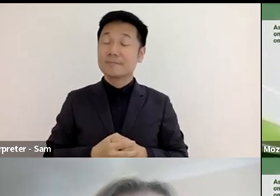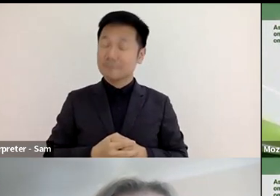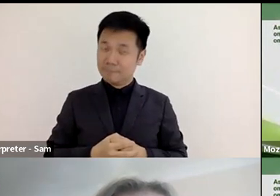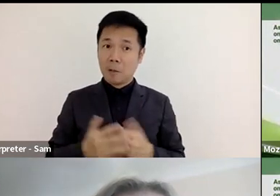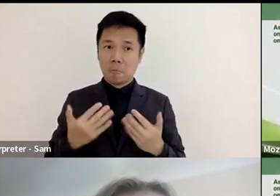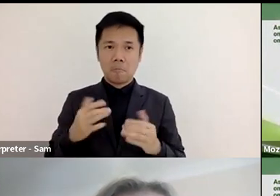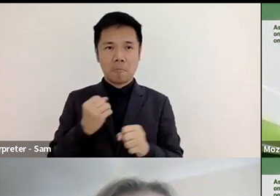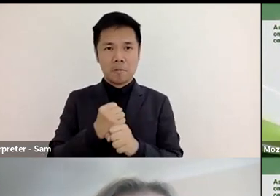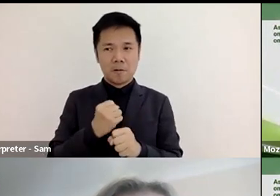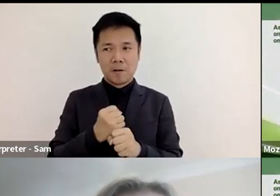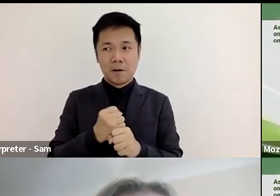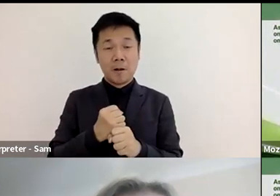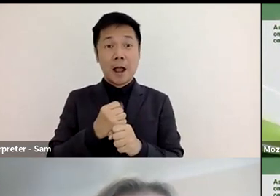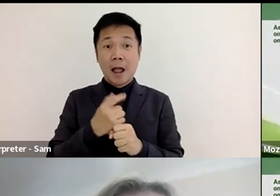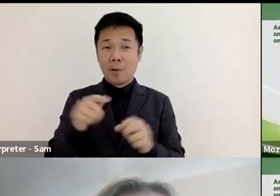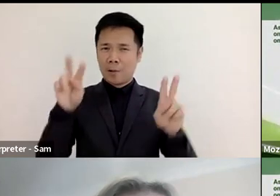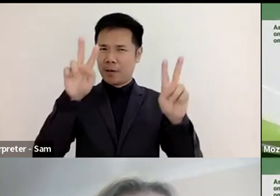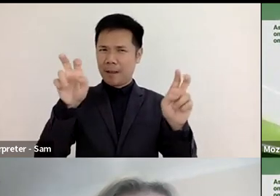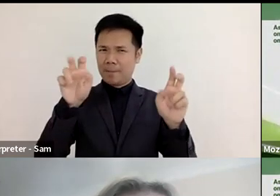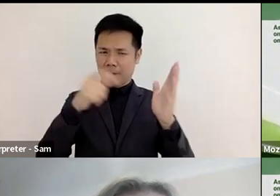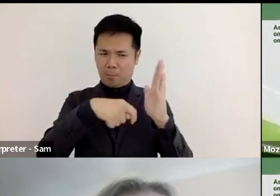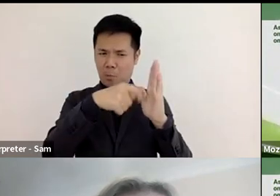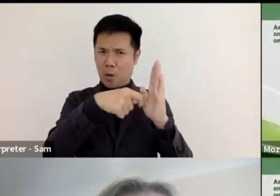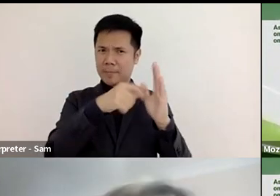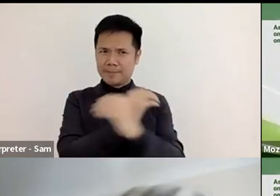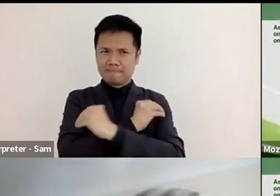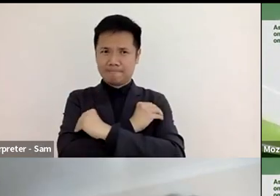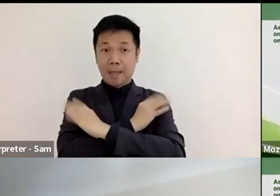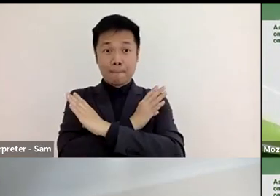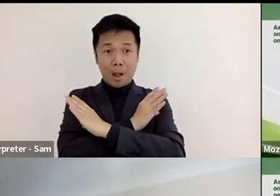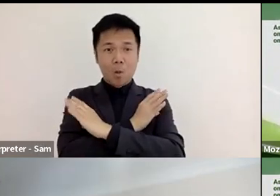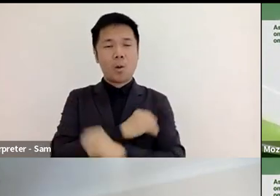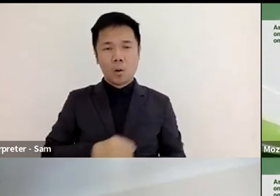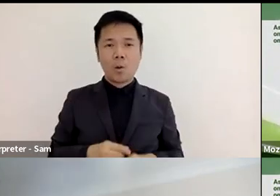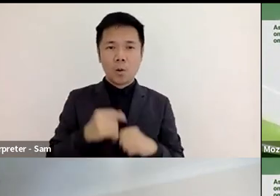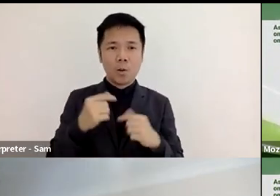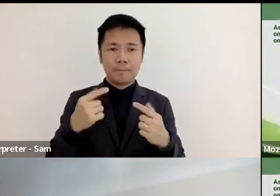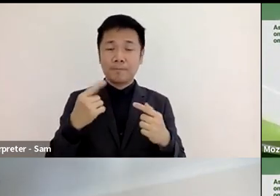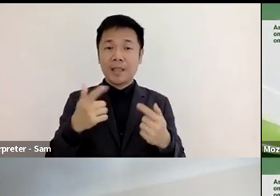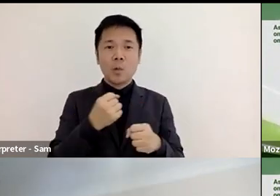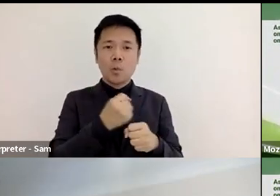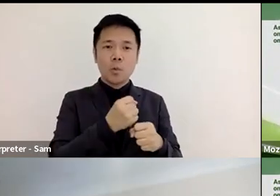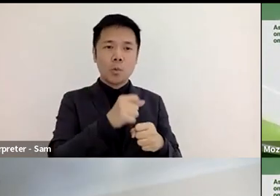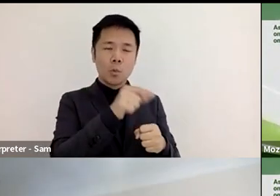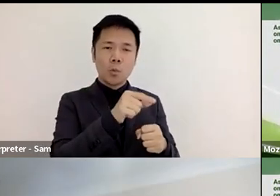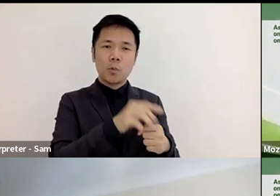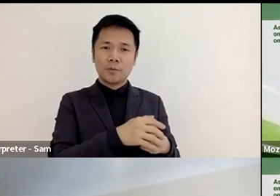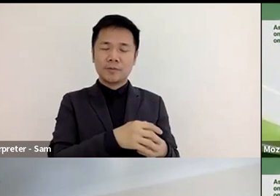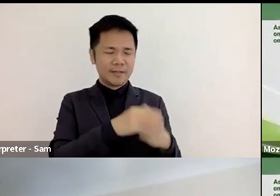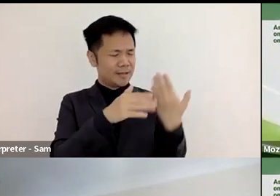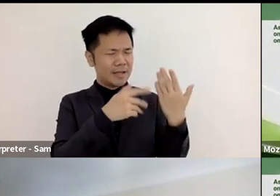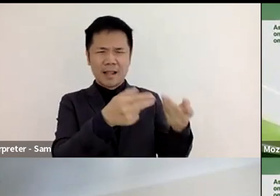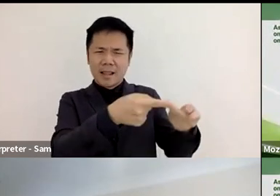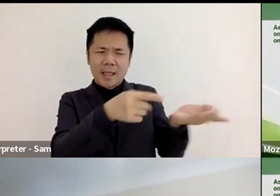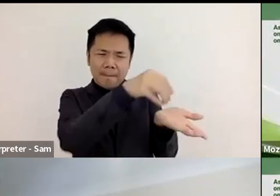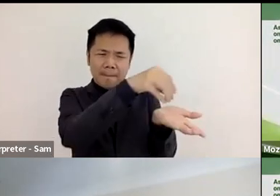done under the Empower program. In the program, we work in Bagan and Lao Cai province.